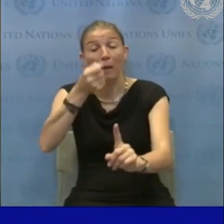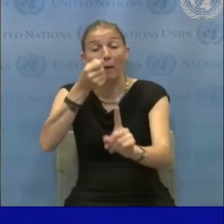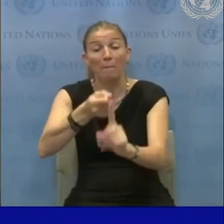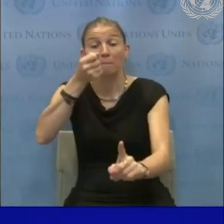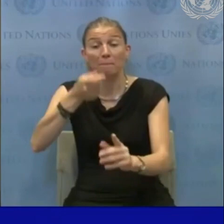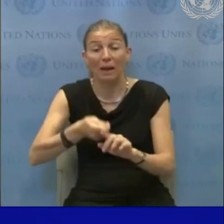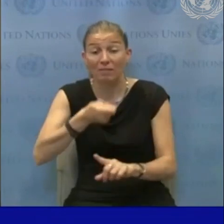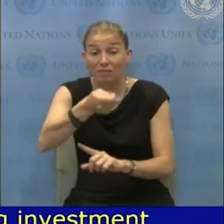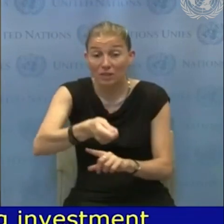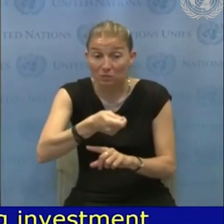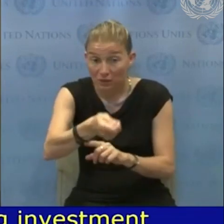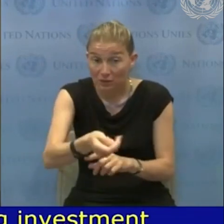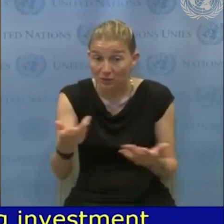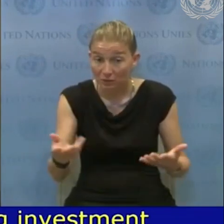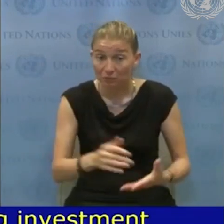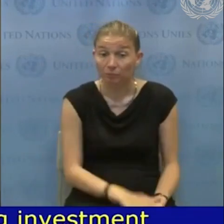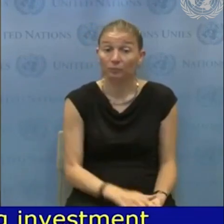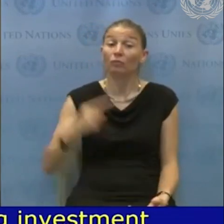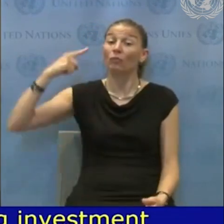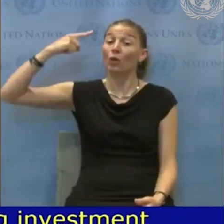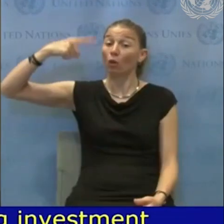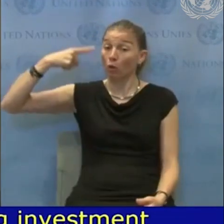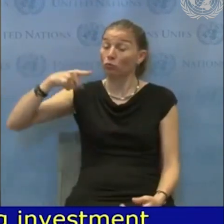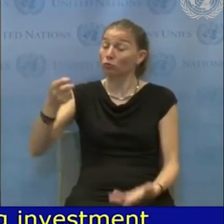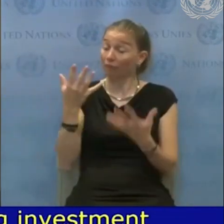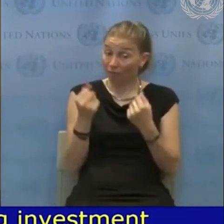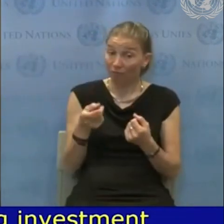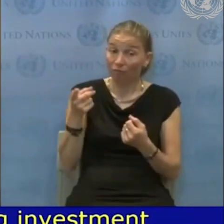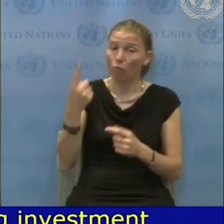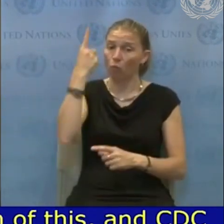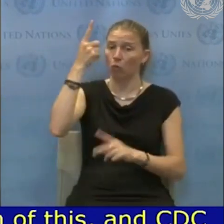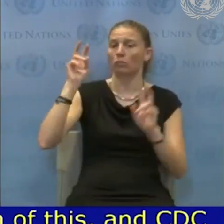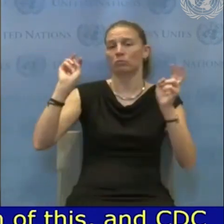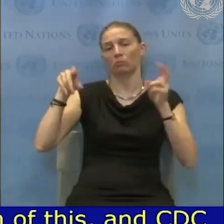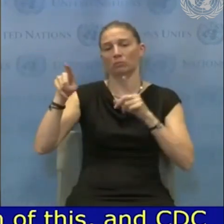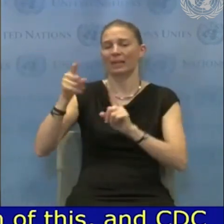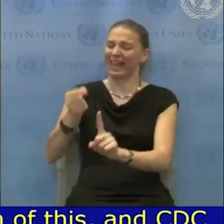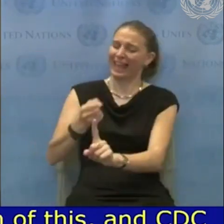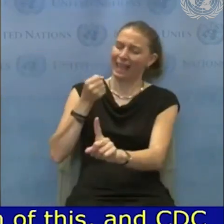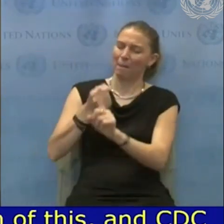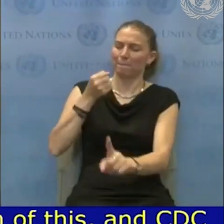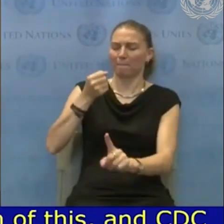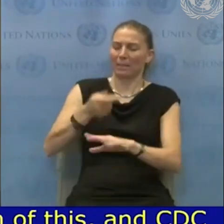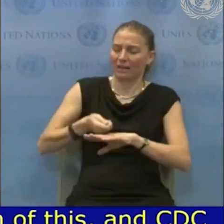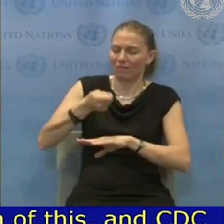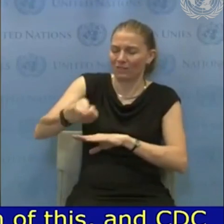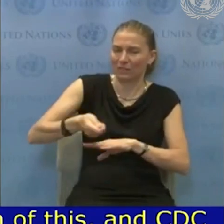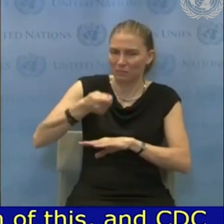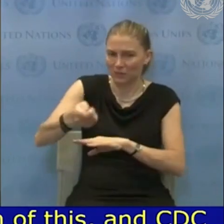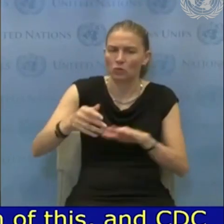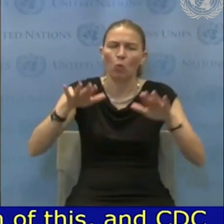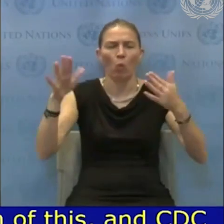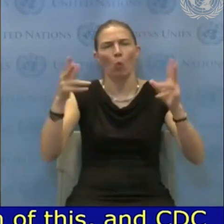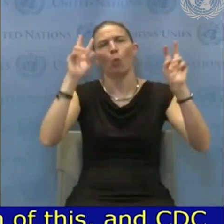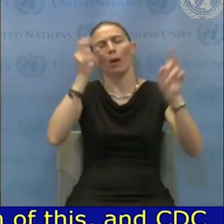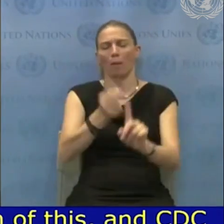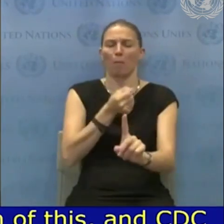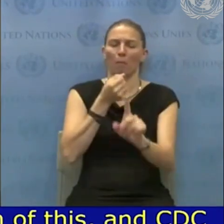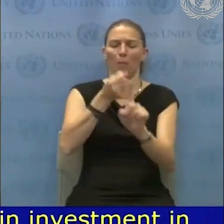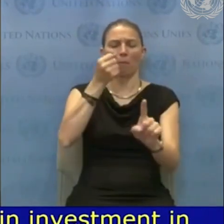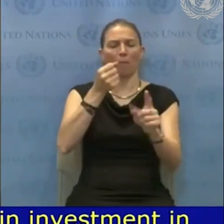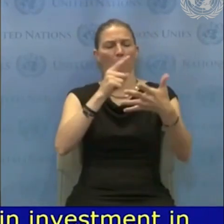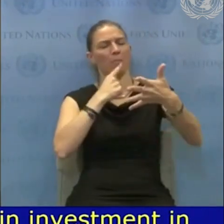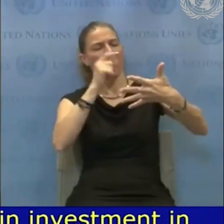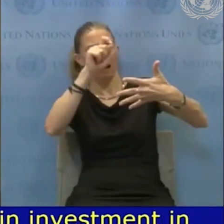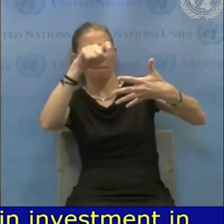Impact Management Project is working hard to agree on a consensus on impact standards and benchmarks. So we